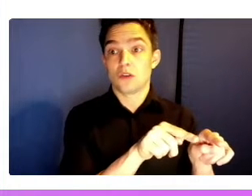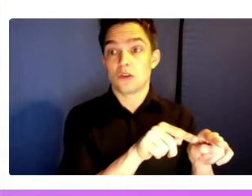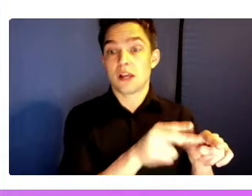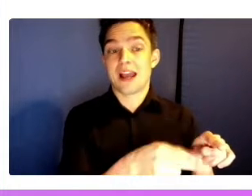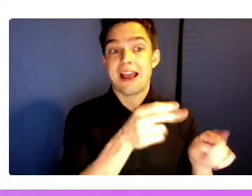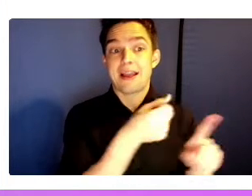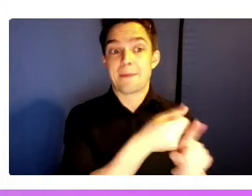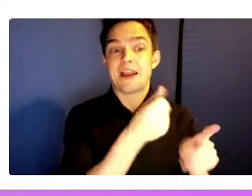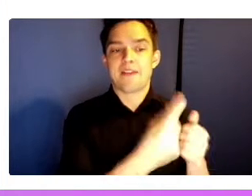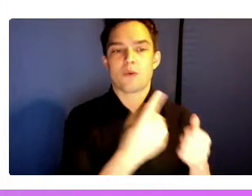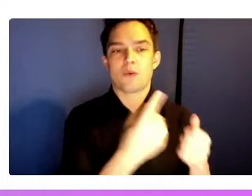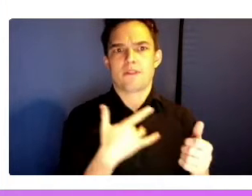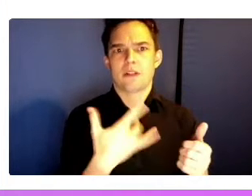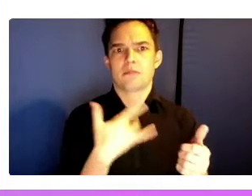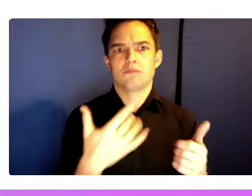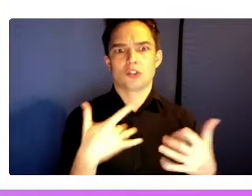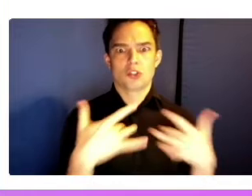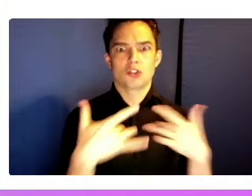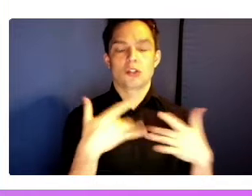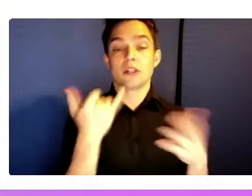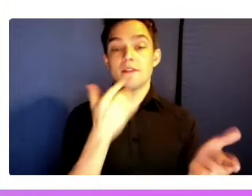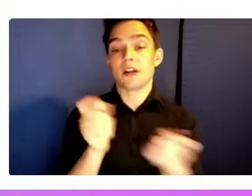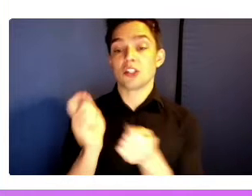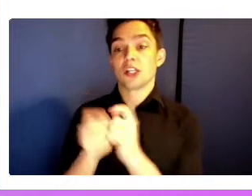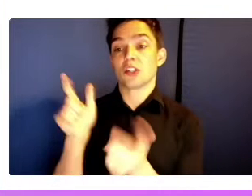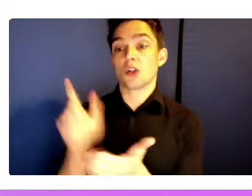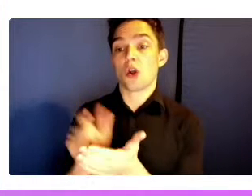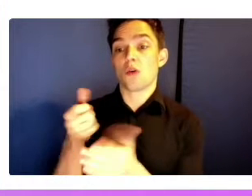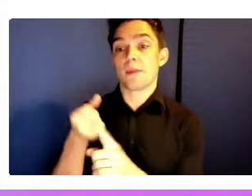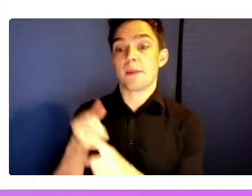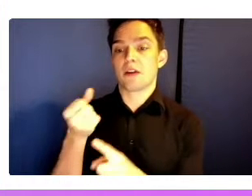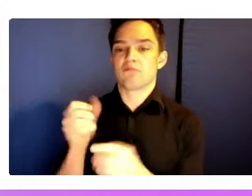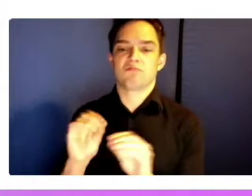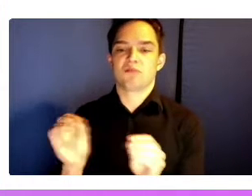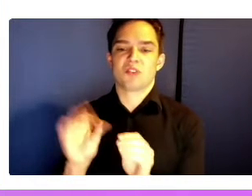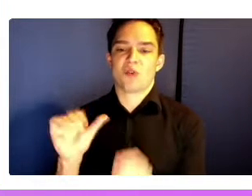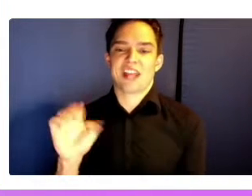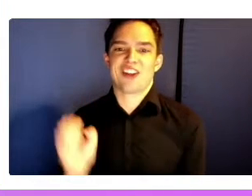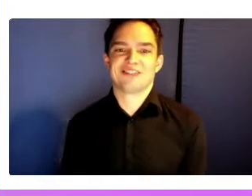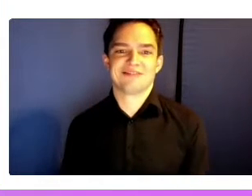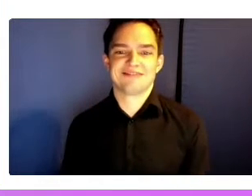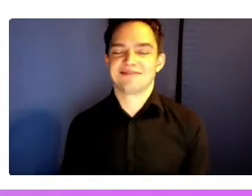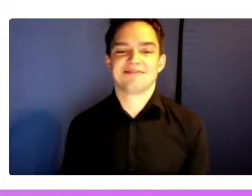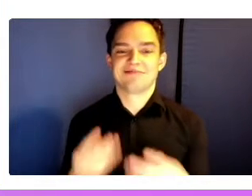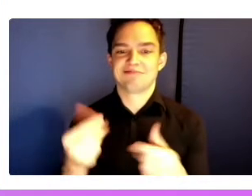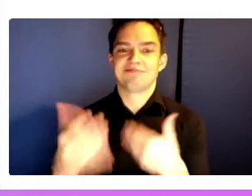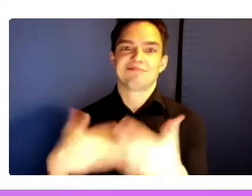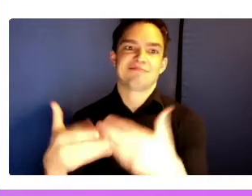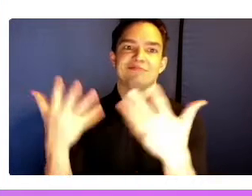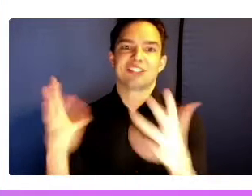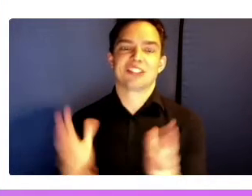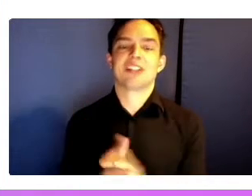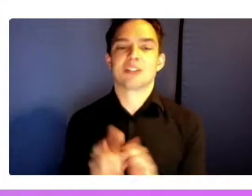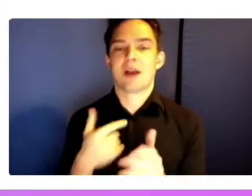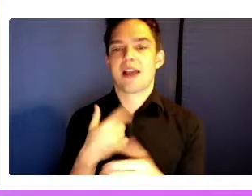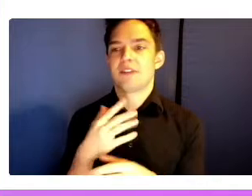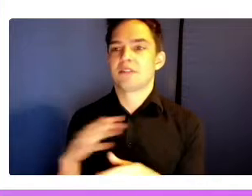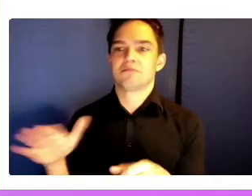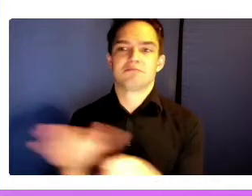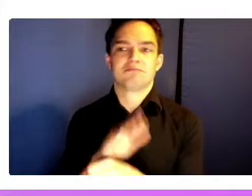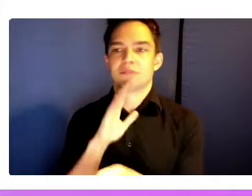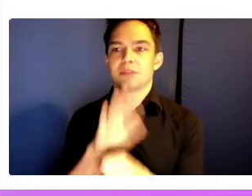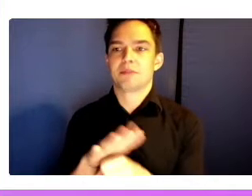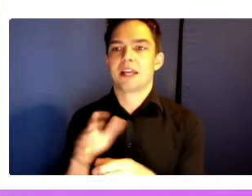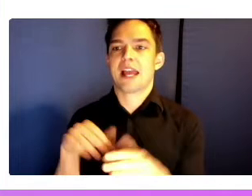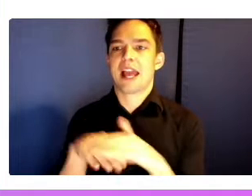gets concerned. But if I change things on the low impact page, no one cares. It just goes through. So I have commit access. I can just change